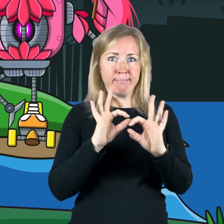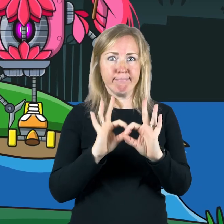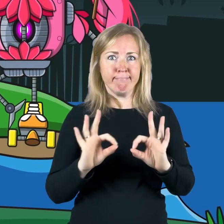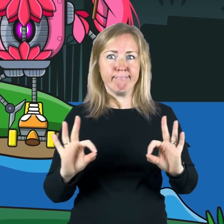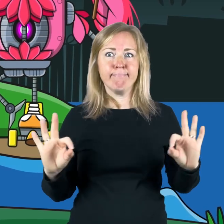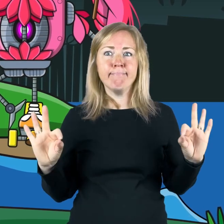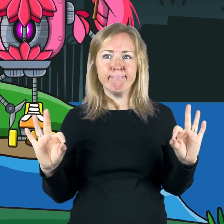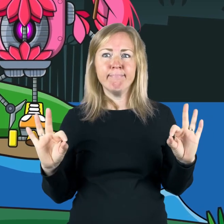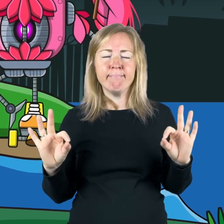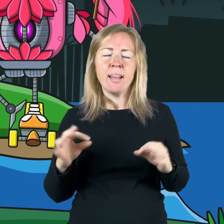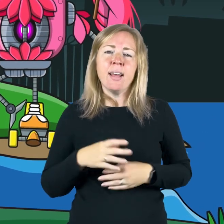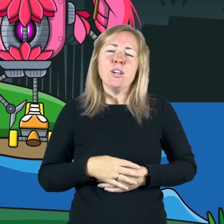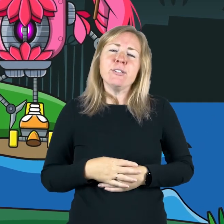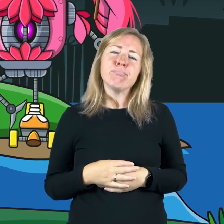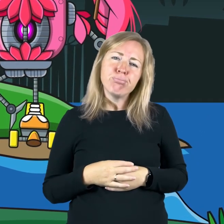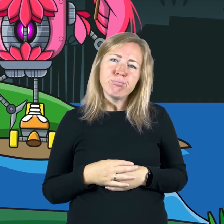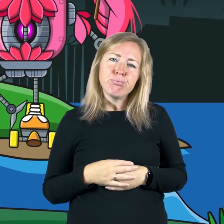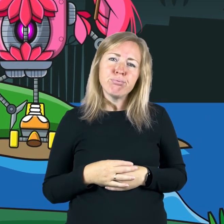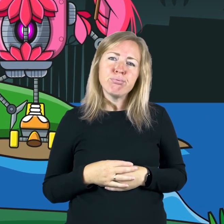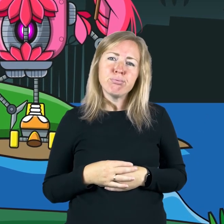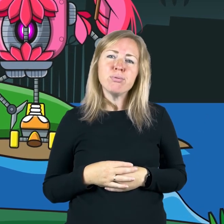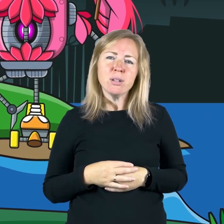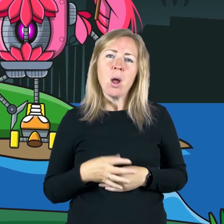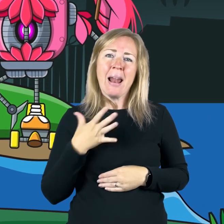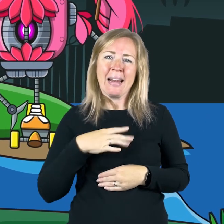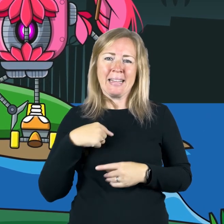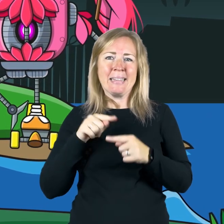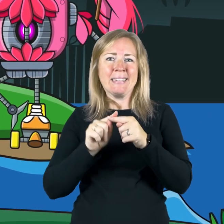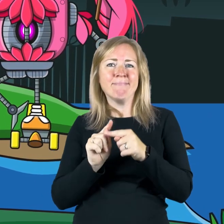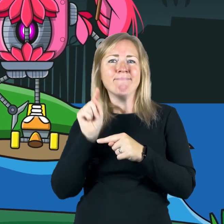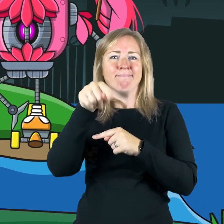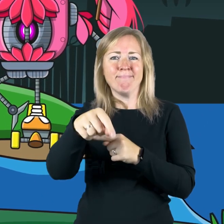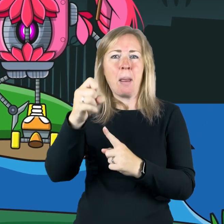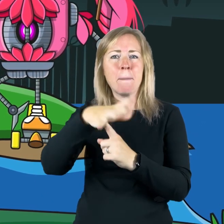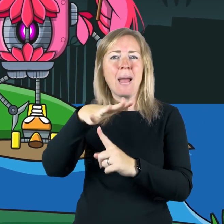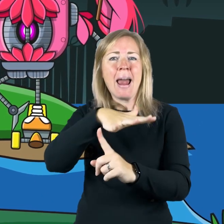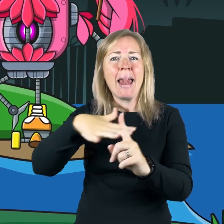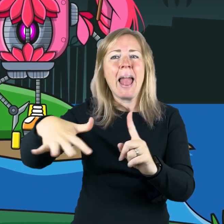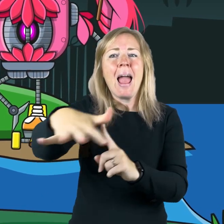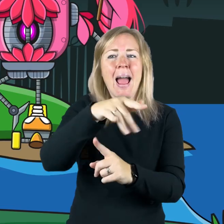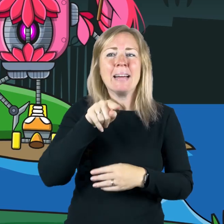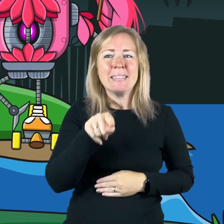She sighed as she set off for another journey to the mainland.